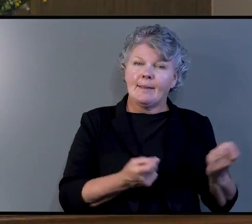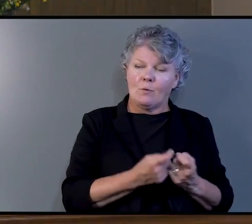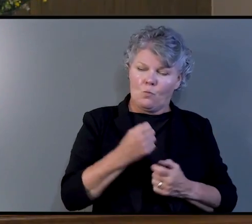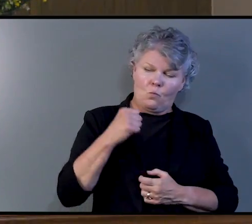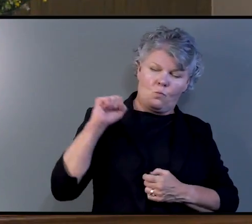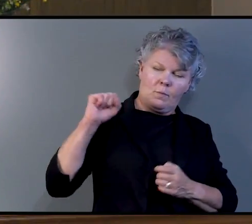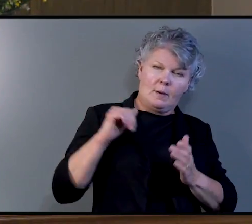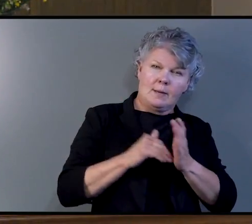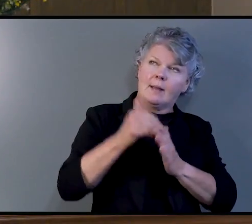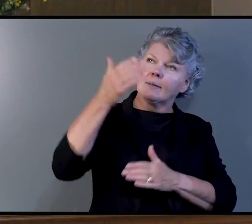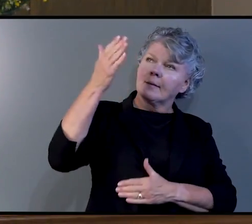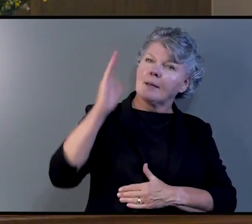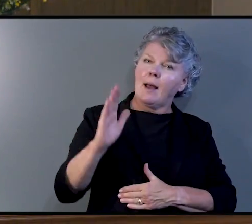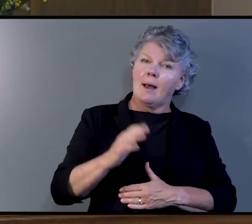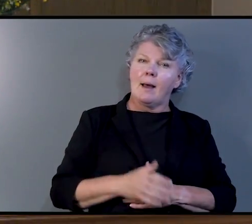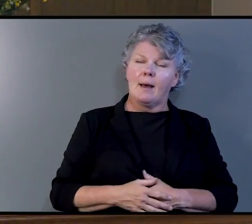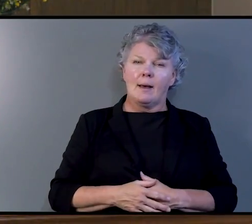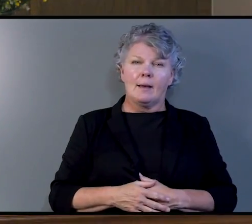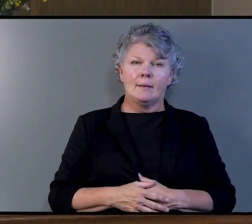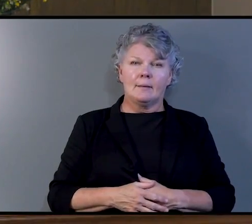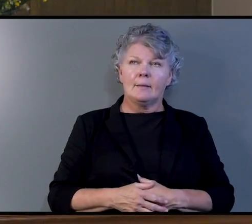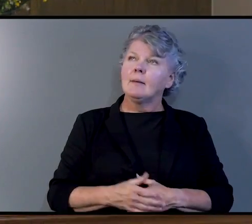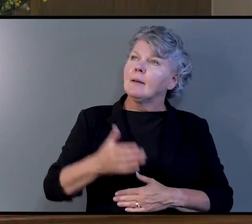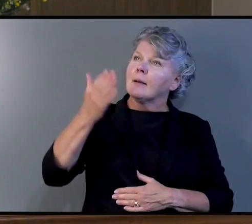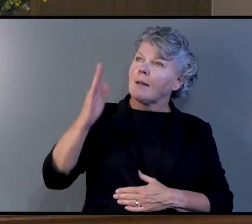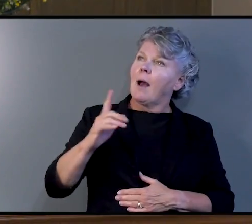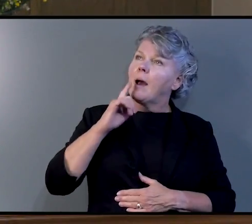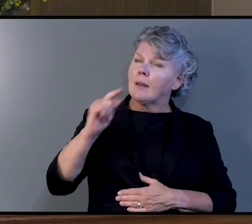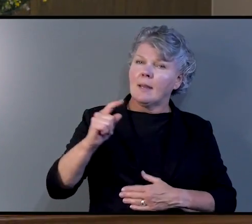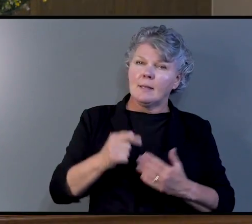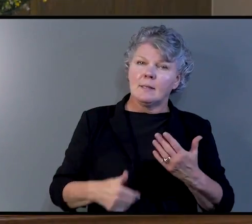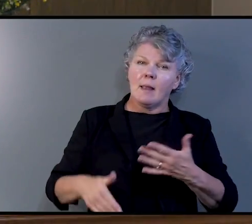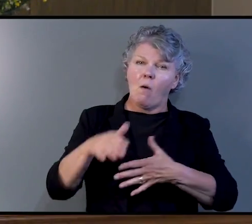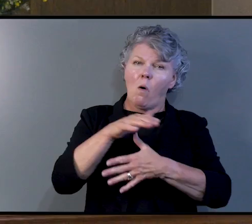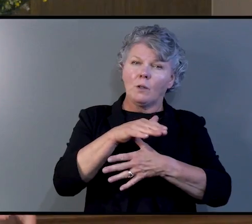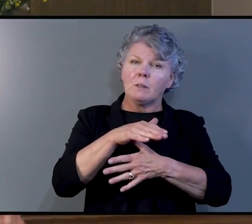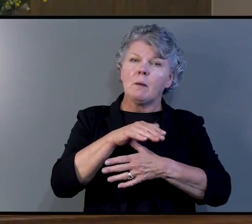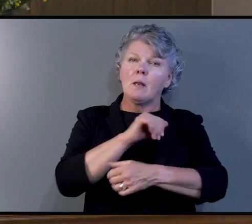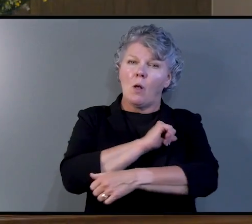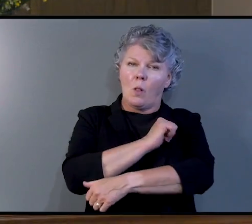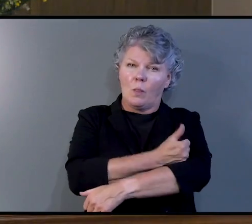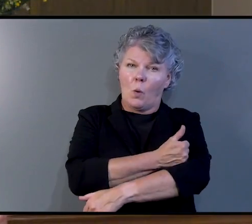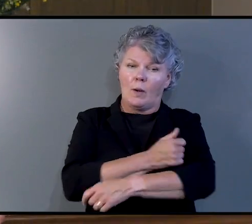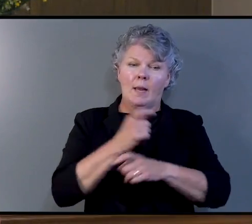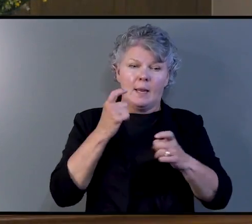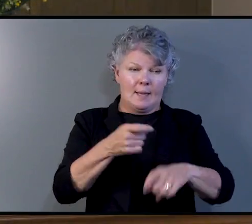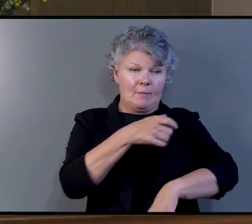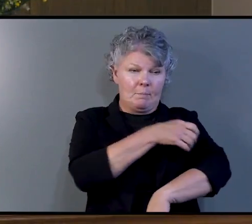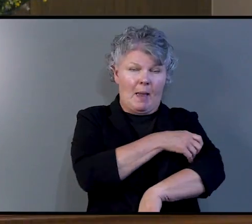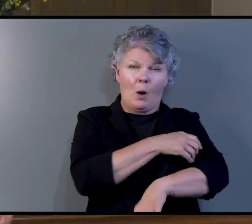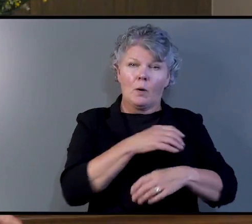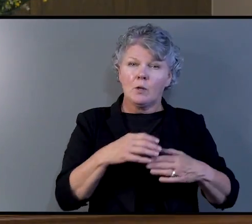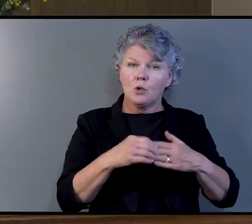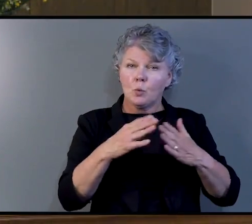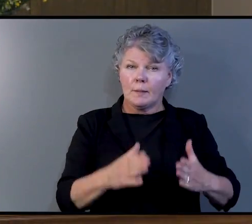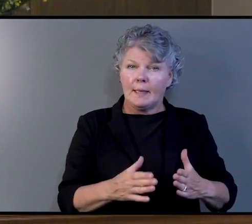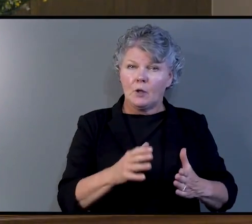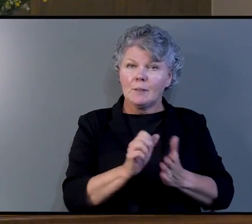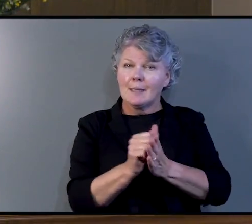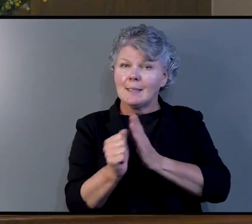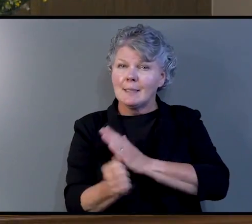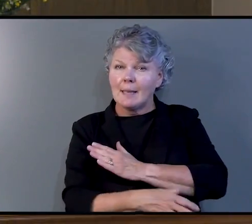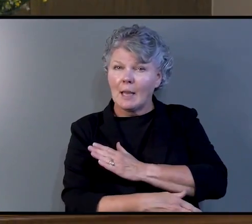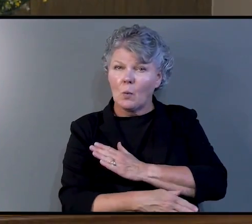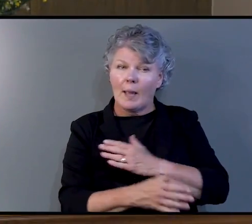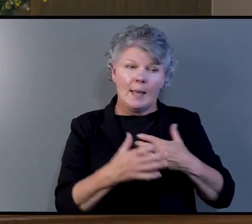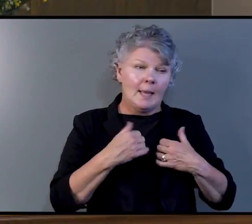are rebelling against God. Because God is the ultimate authority, God gives power to our leaders and takes it away. God